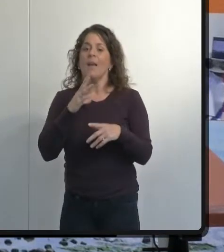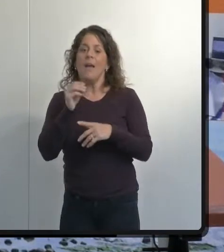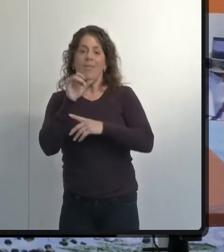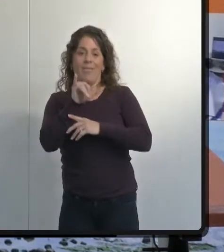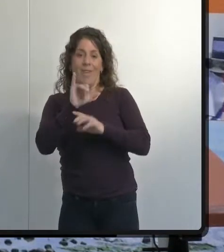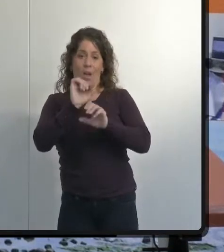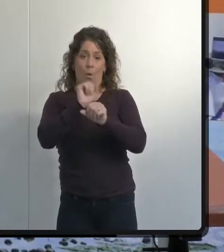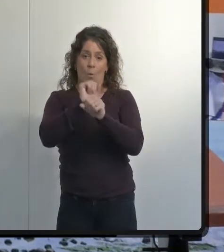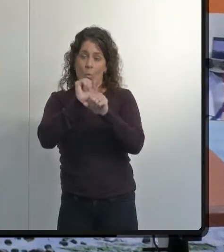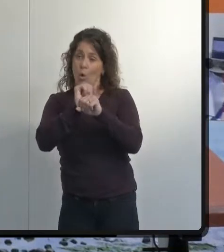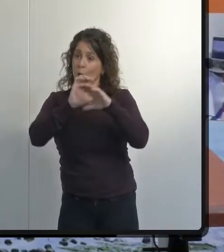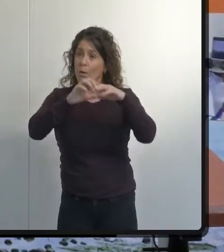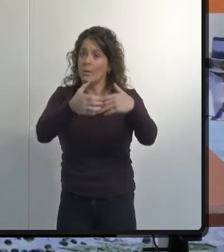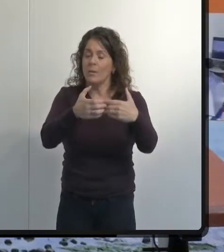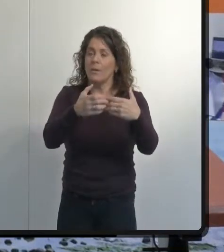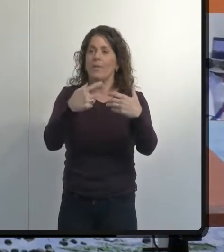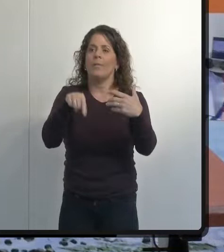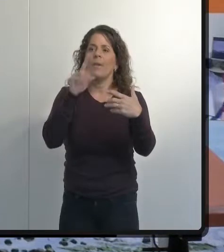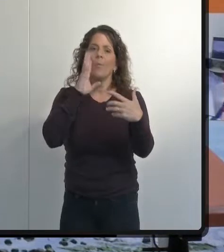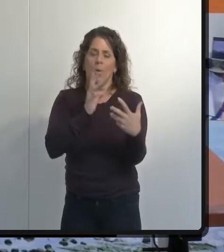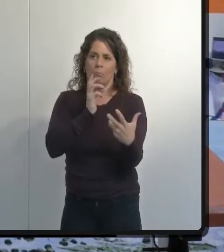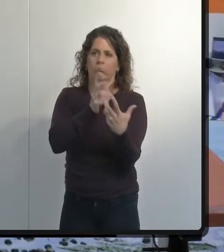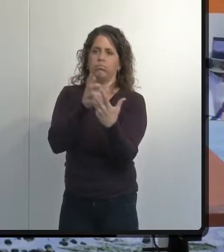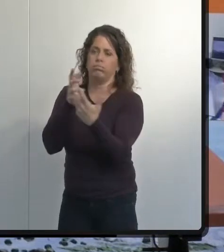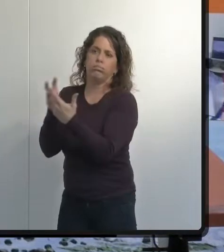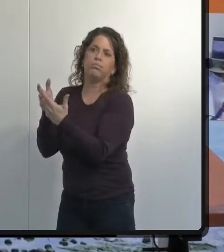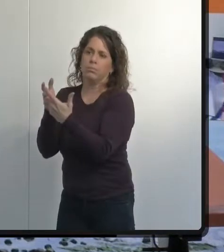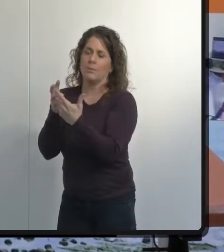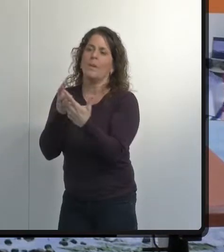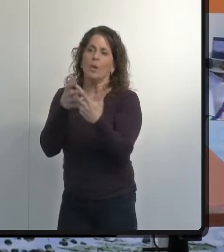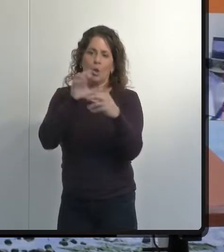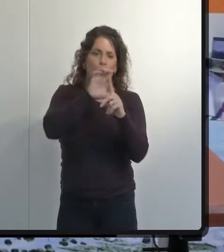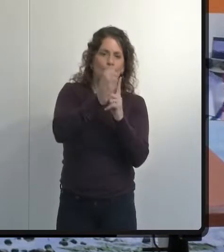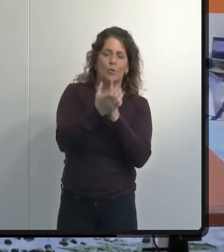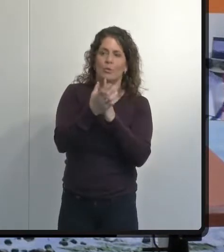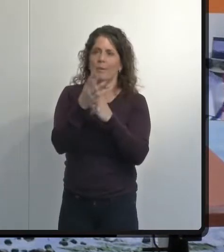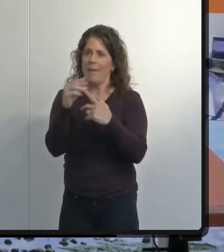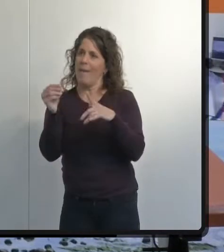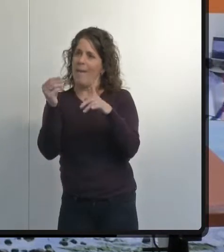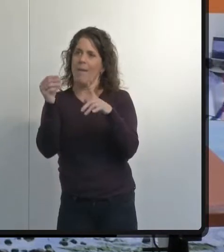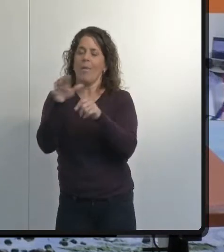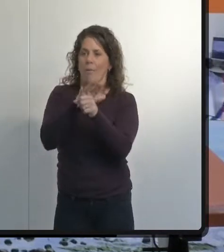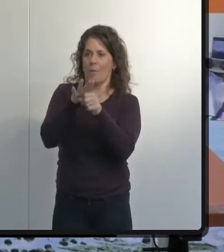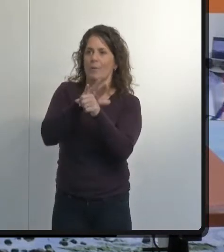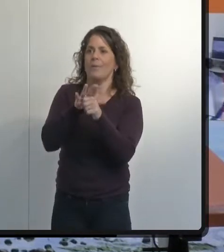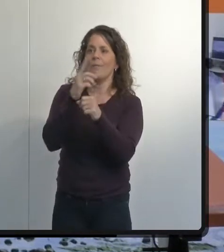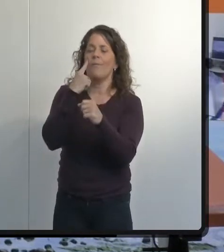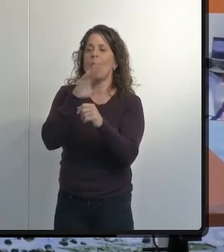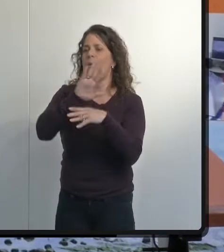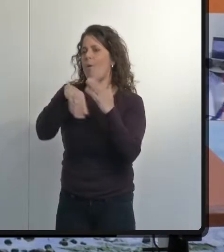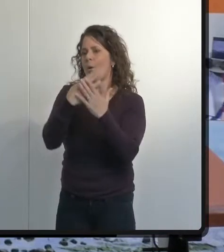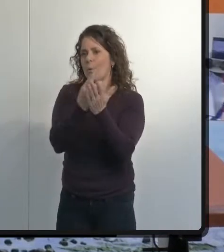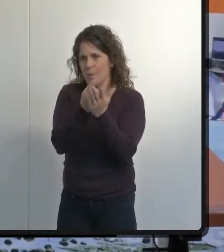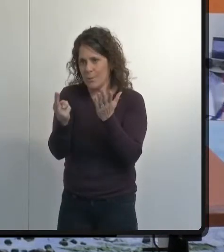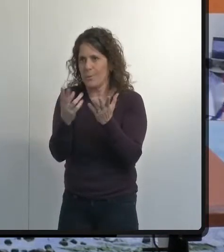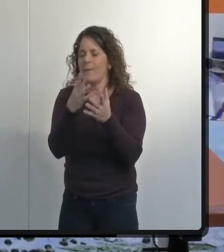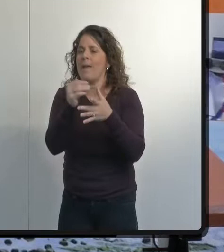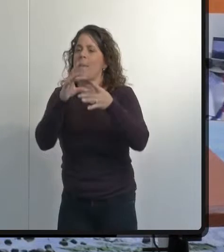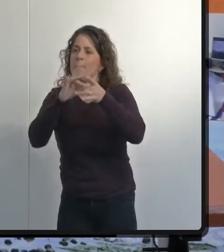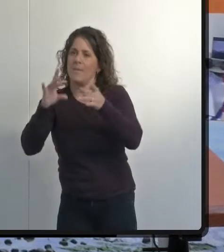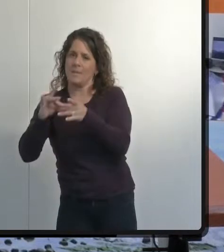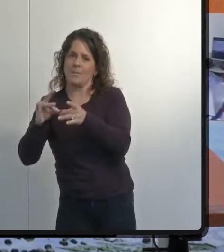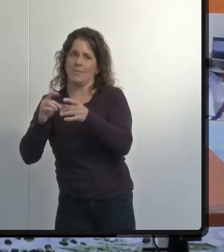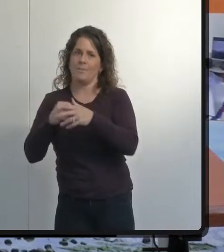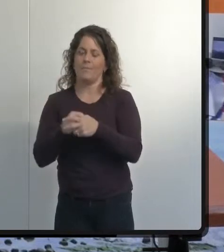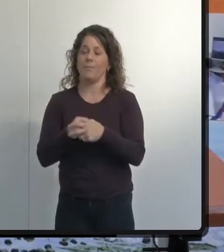ensures linguistically and culturally appropriated access to COVID-19 resources and messages, in particular